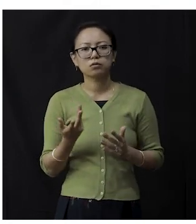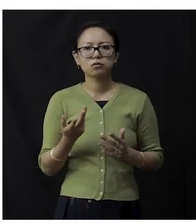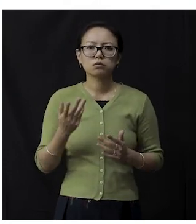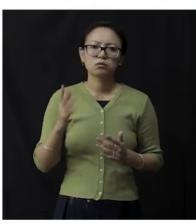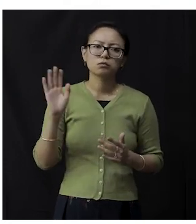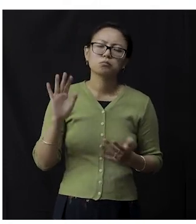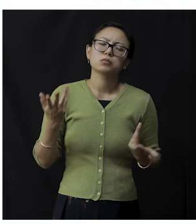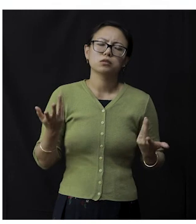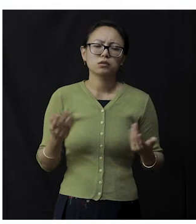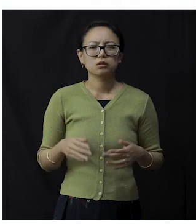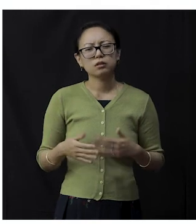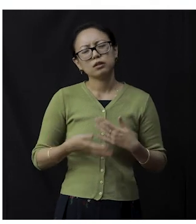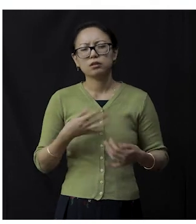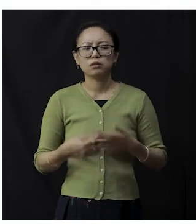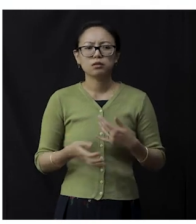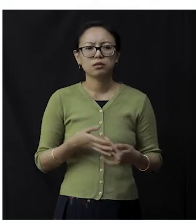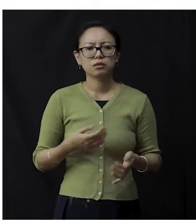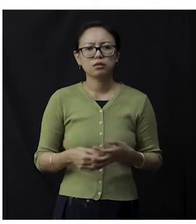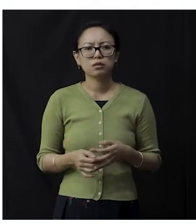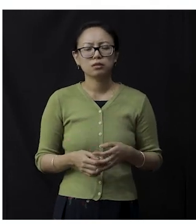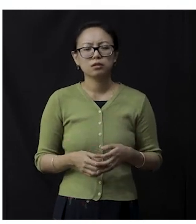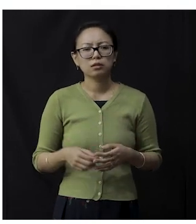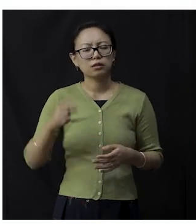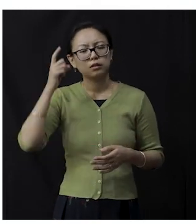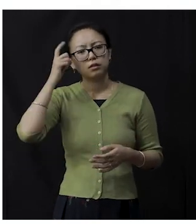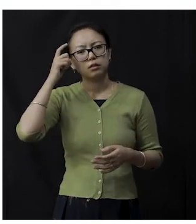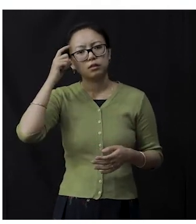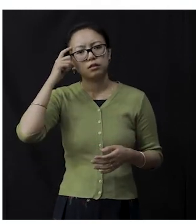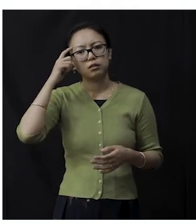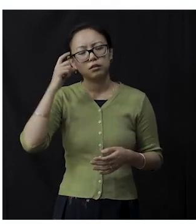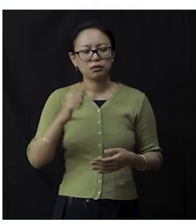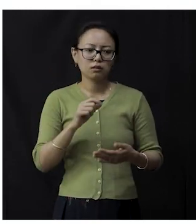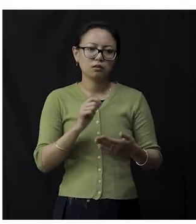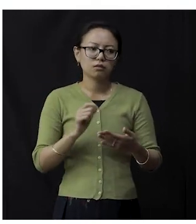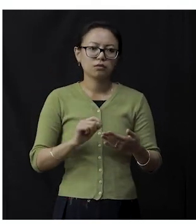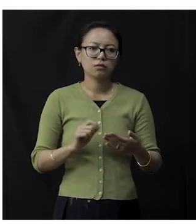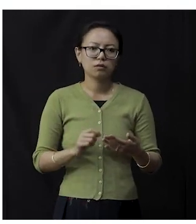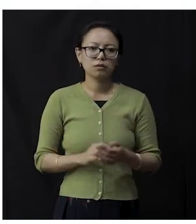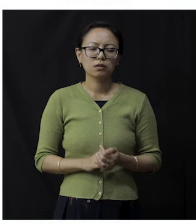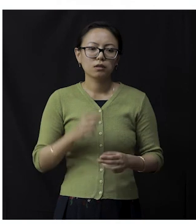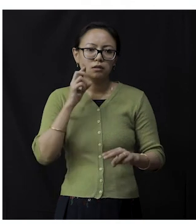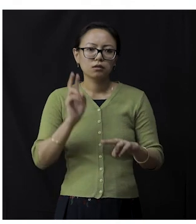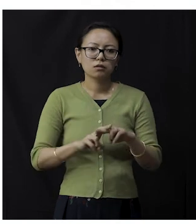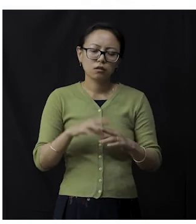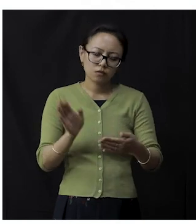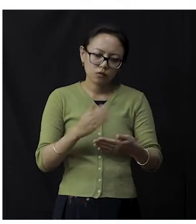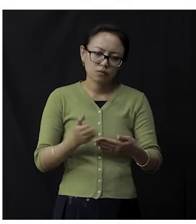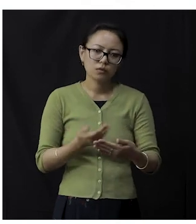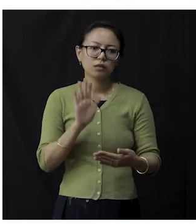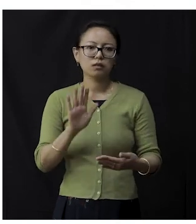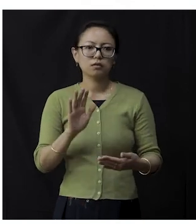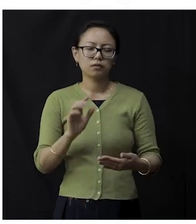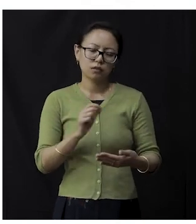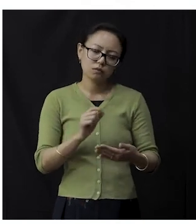bye-bye? How and what are the words that you use? Make a list of all of them. If you have a notebook, make it there, write it